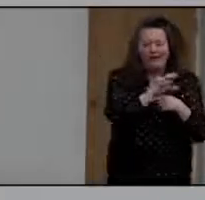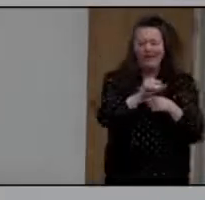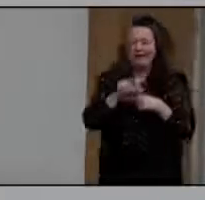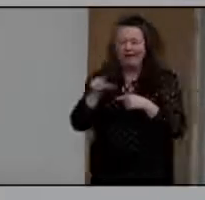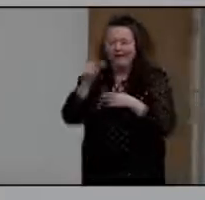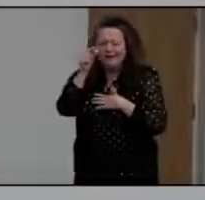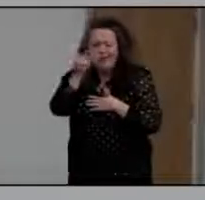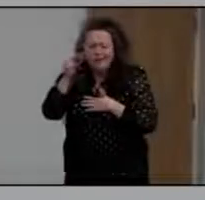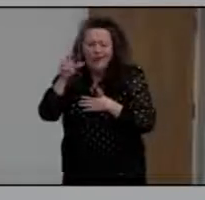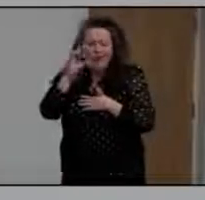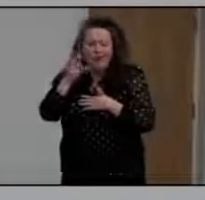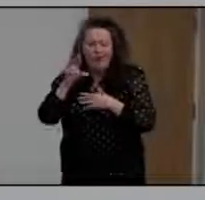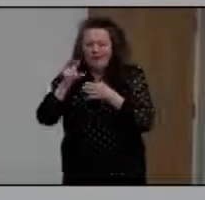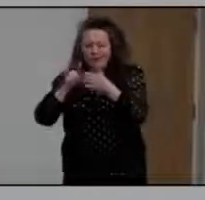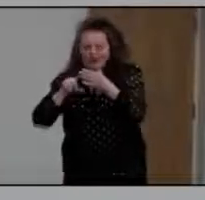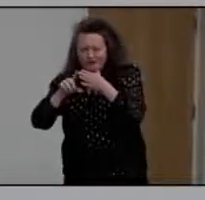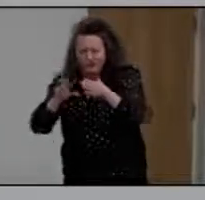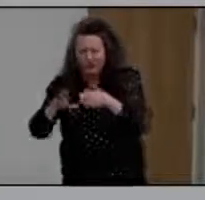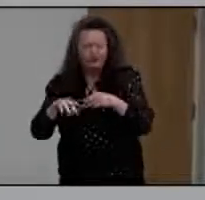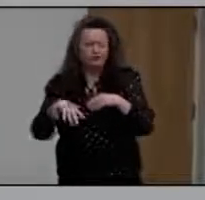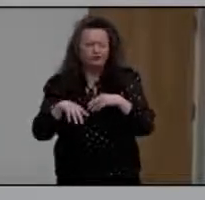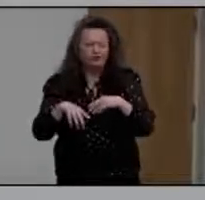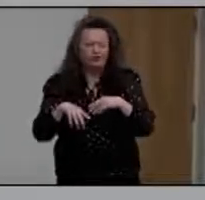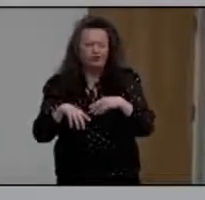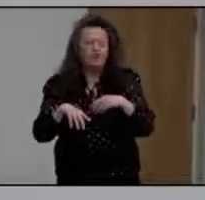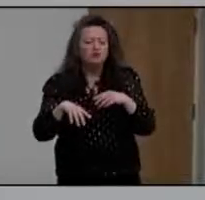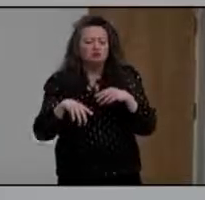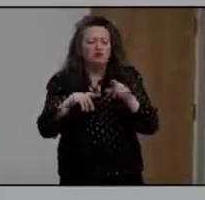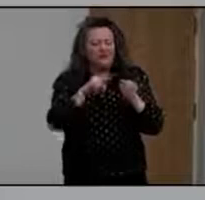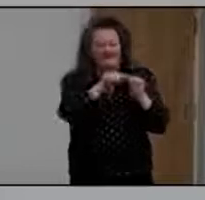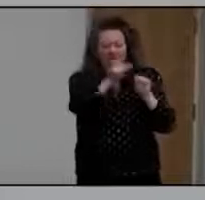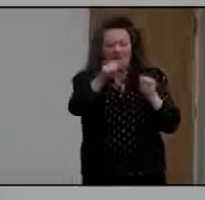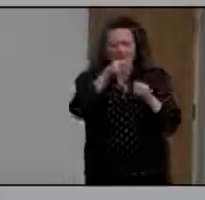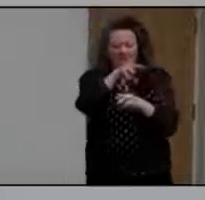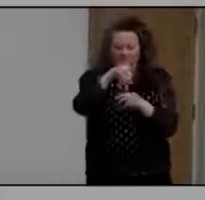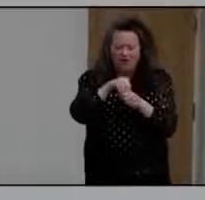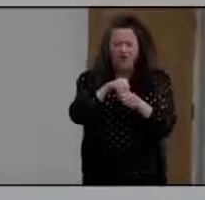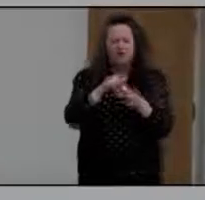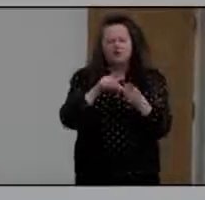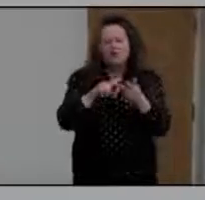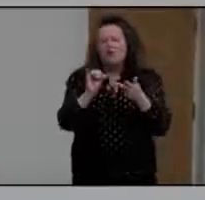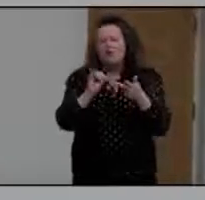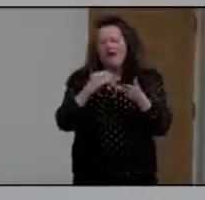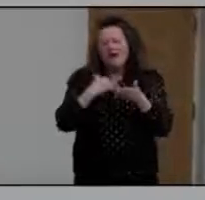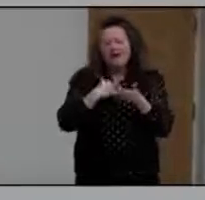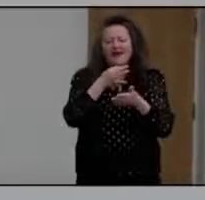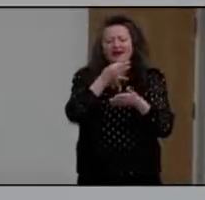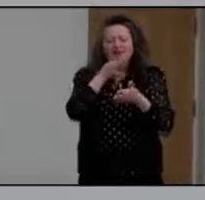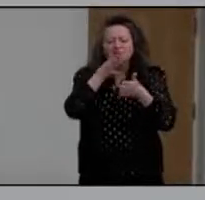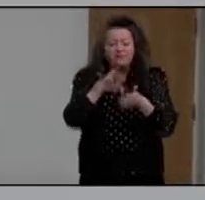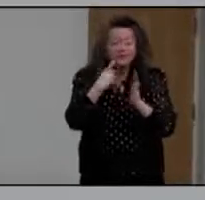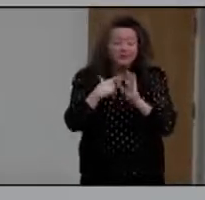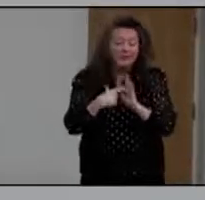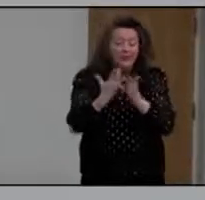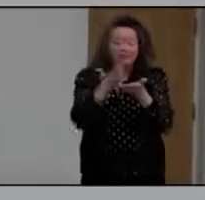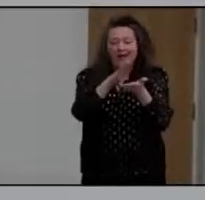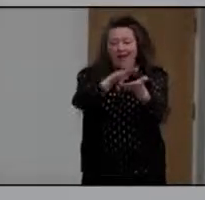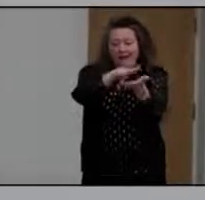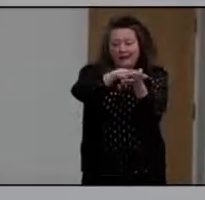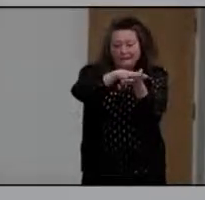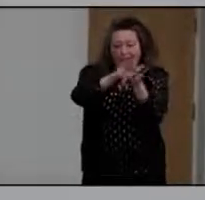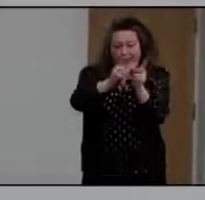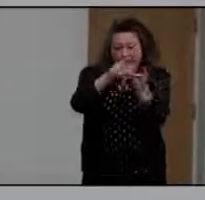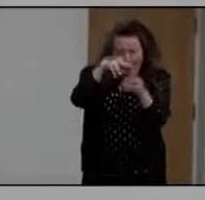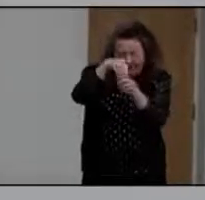with. And then you have experts, and I would call on academics to be the experts in the domain, to work there